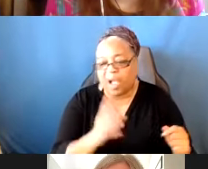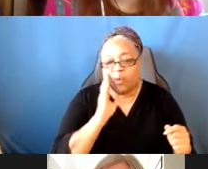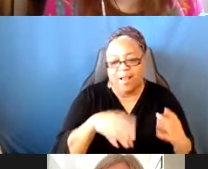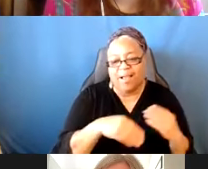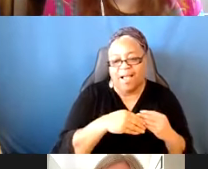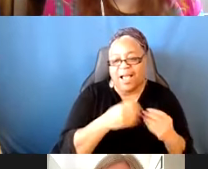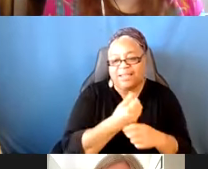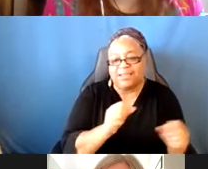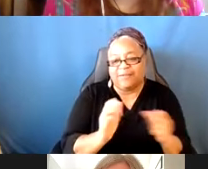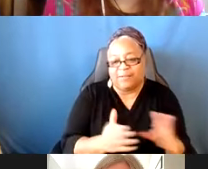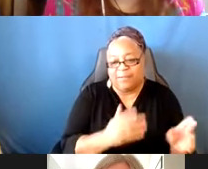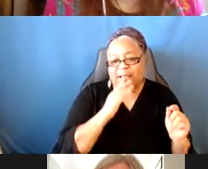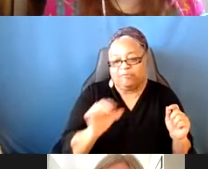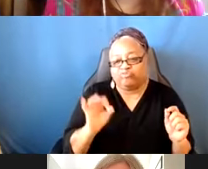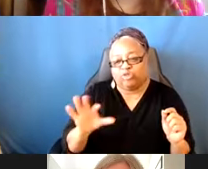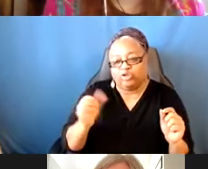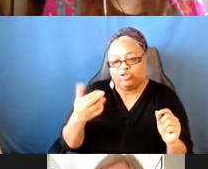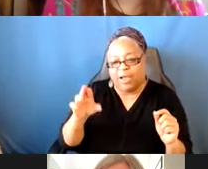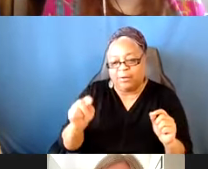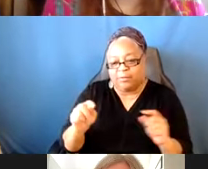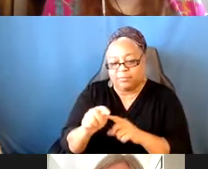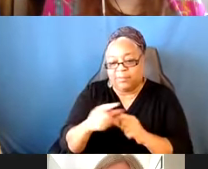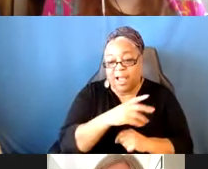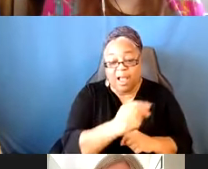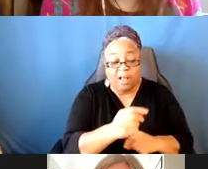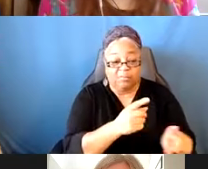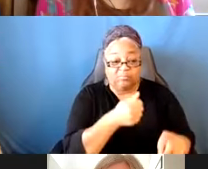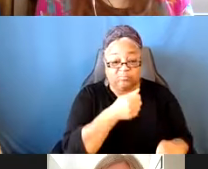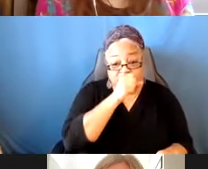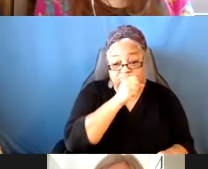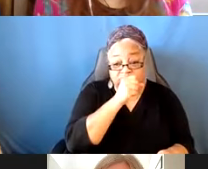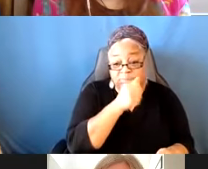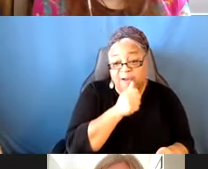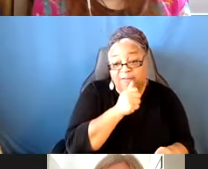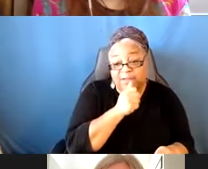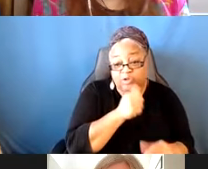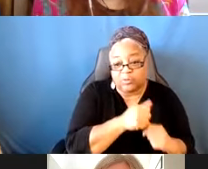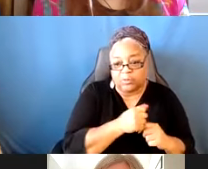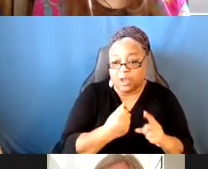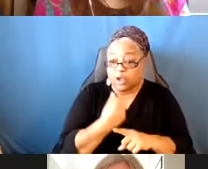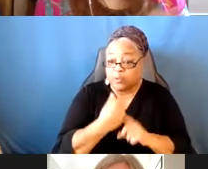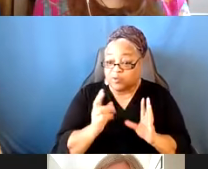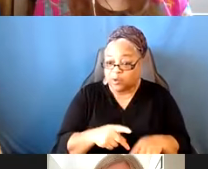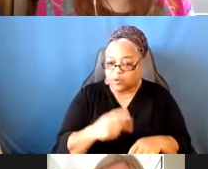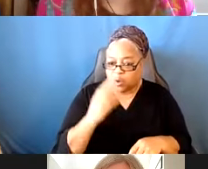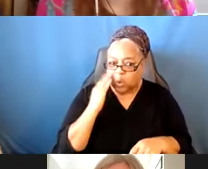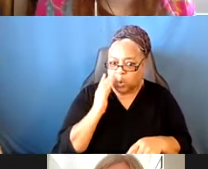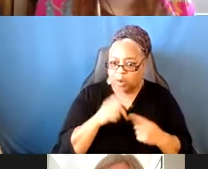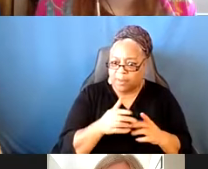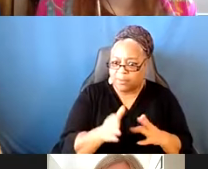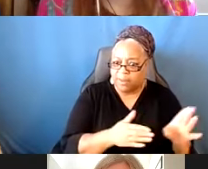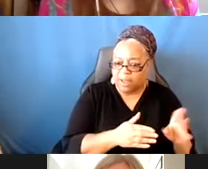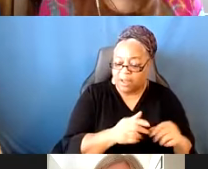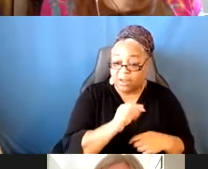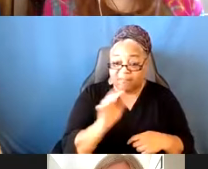But is it also confidential? Does the abusive person know about it? Because if that's the case, we got to put together a new